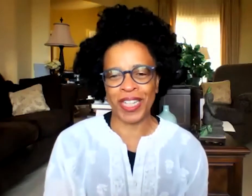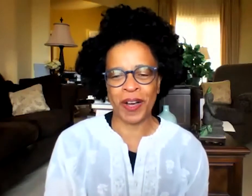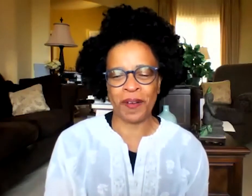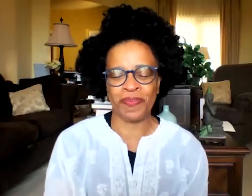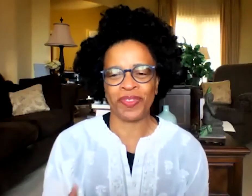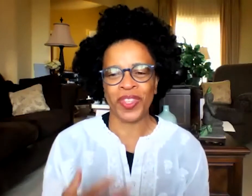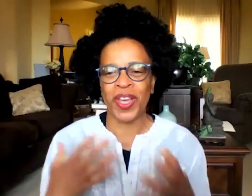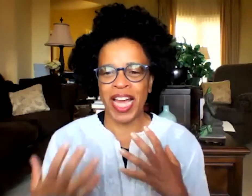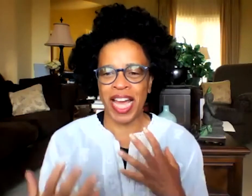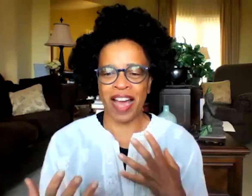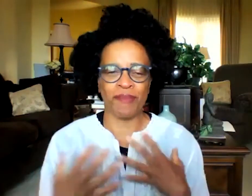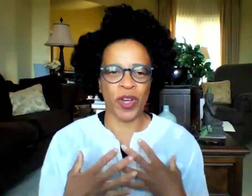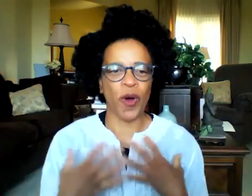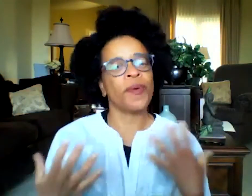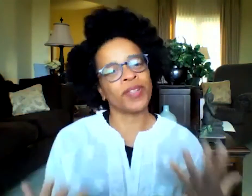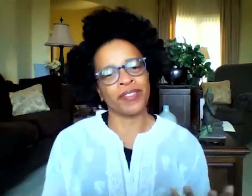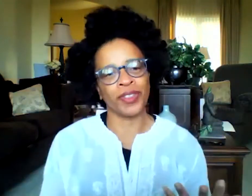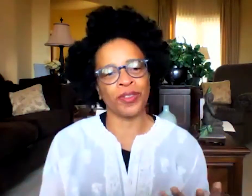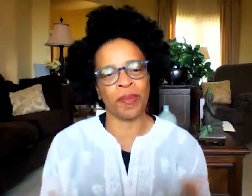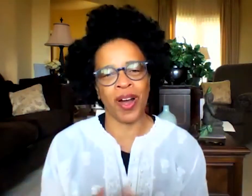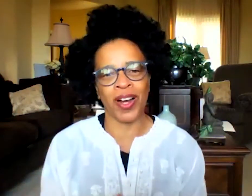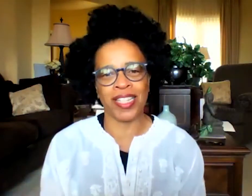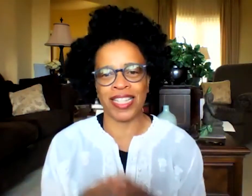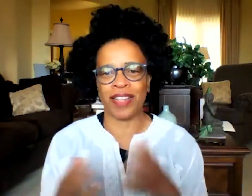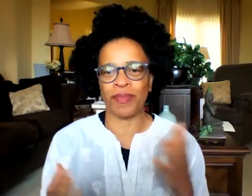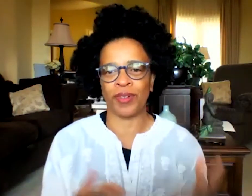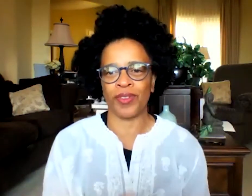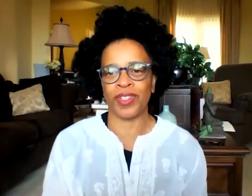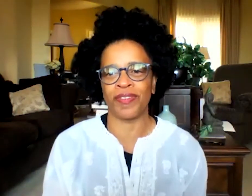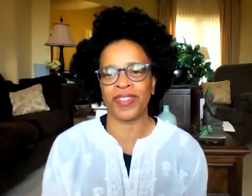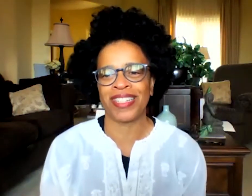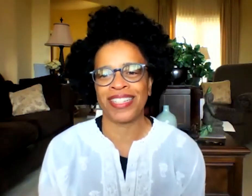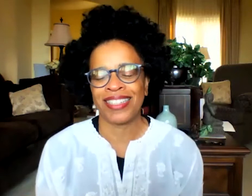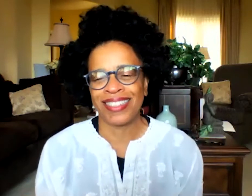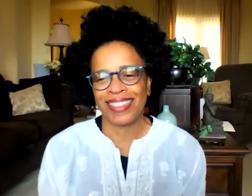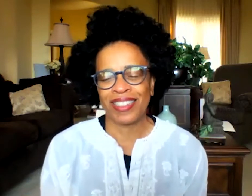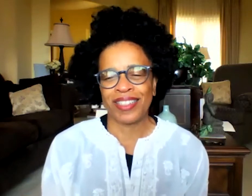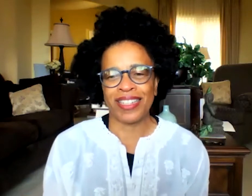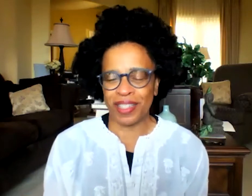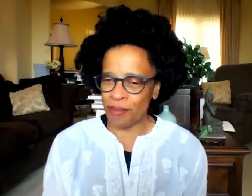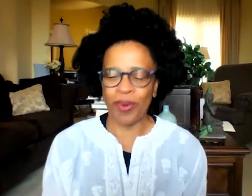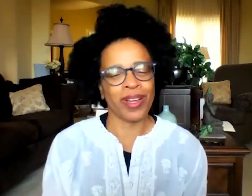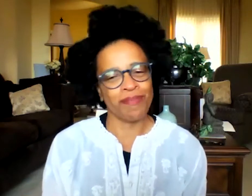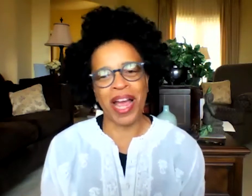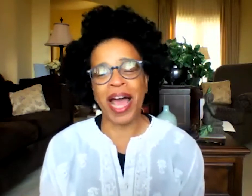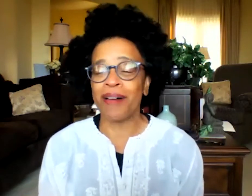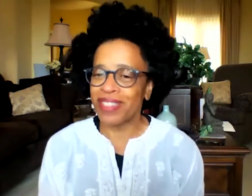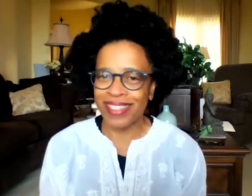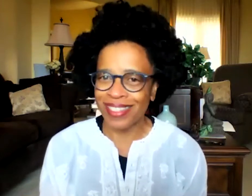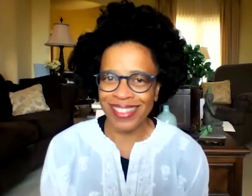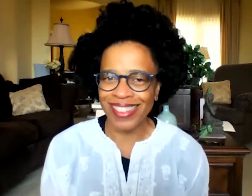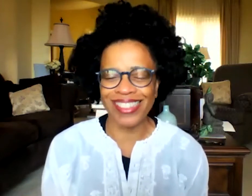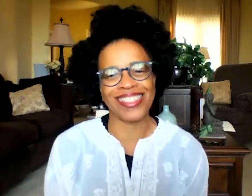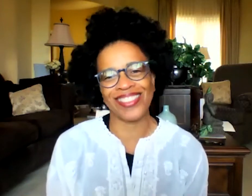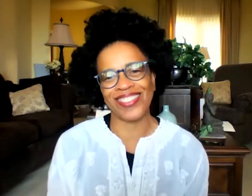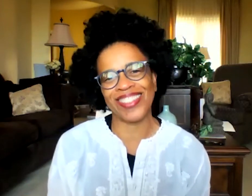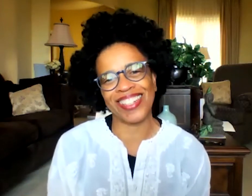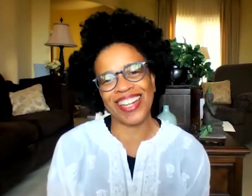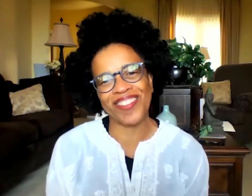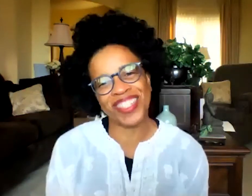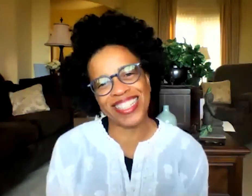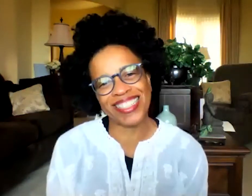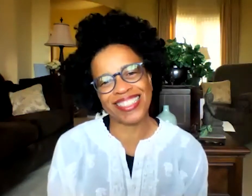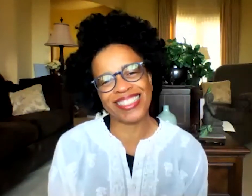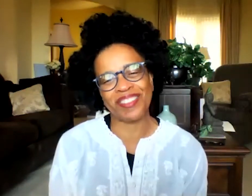to have me open with a few remarks, and then we'll shift at some point, perhaps, into